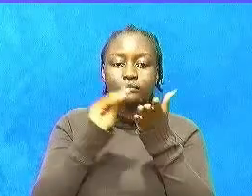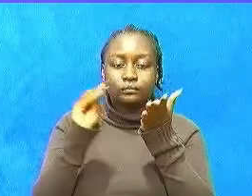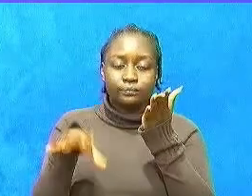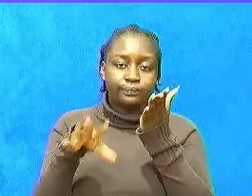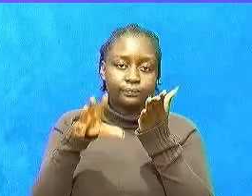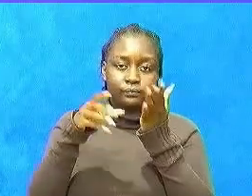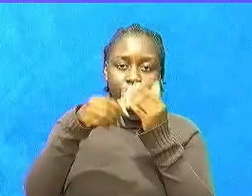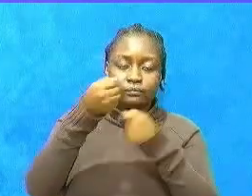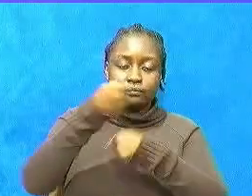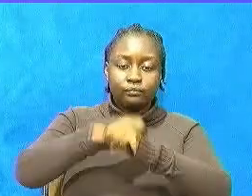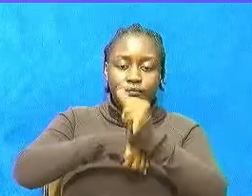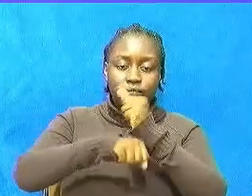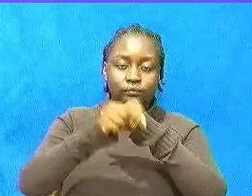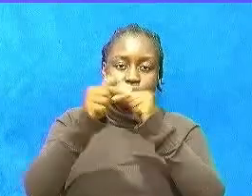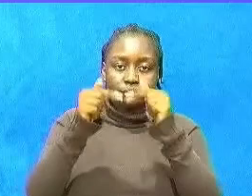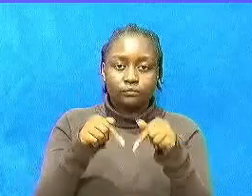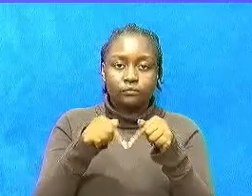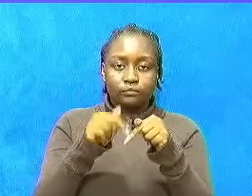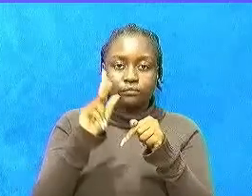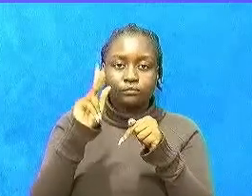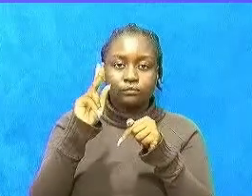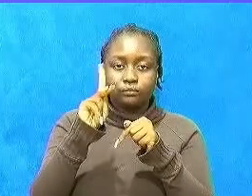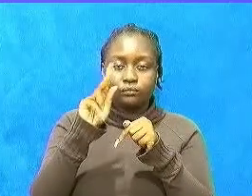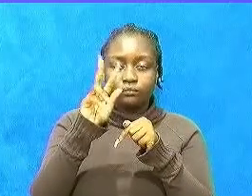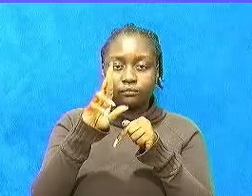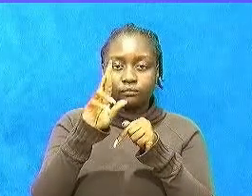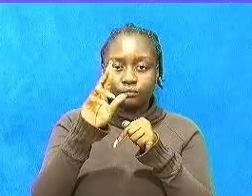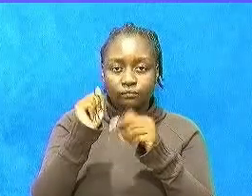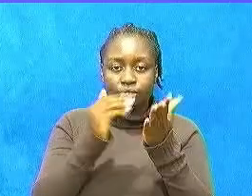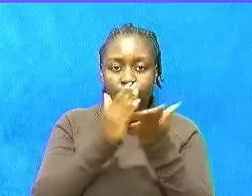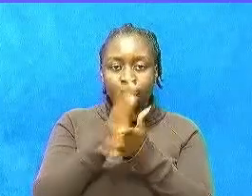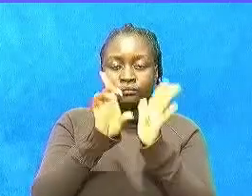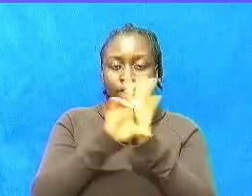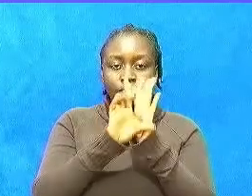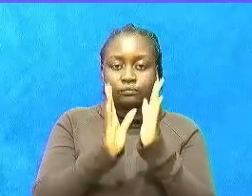And today, of course, Kenya Revenue Authority, through their lawyer during that particular case,